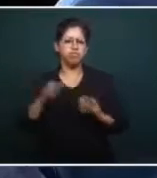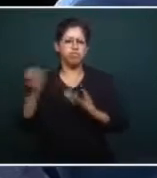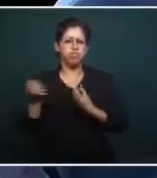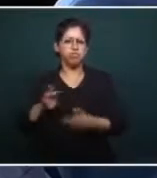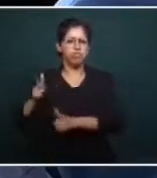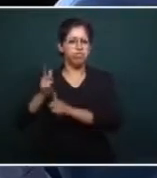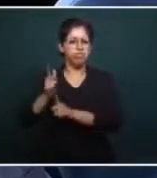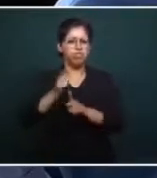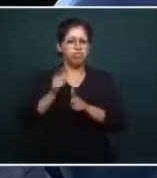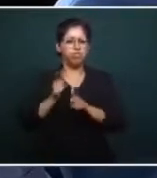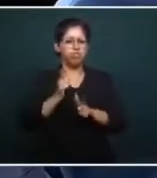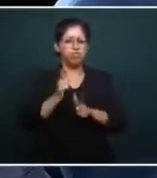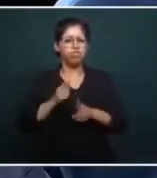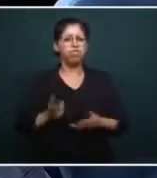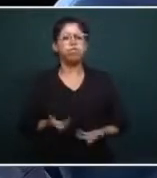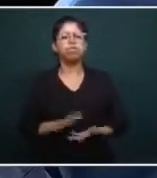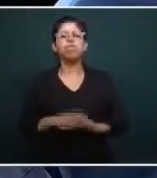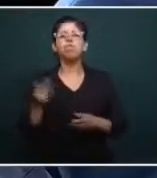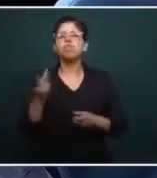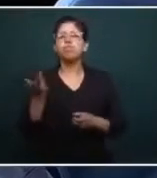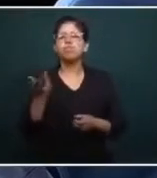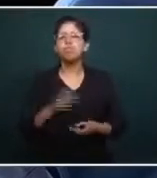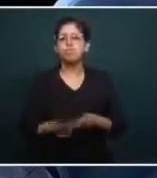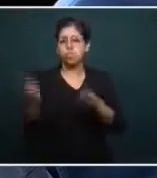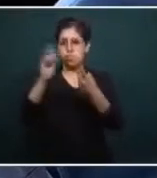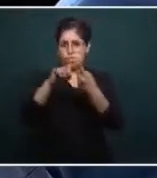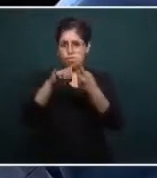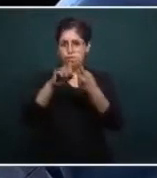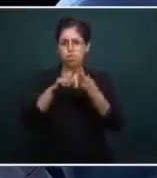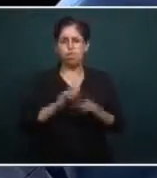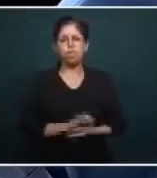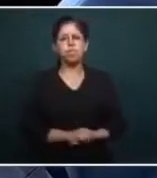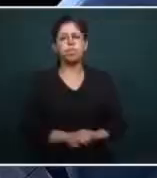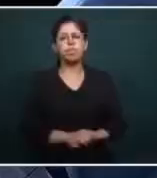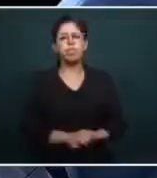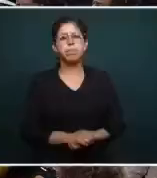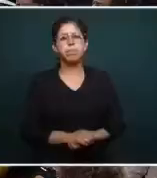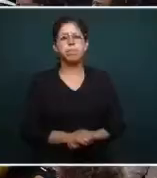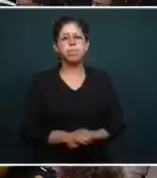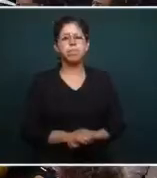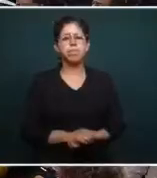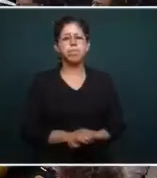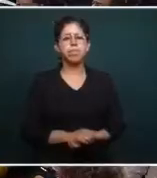stop the uncontrolled